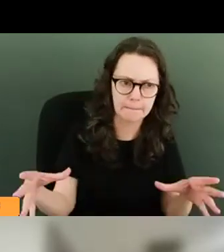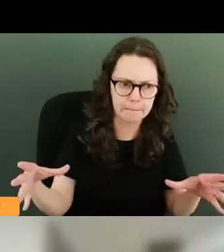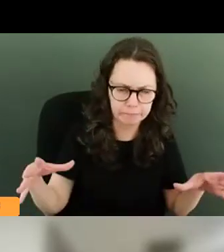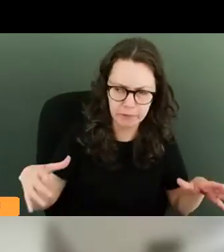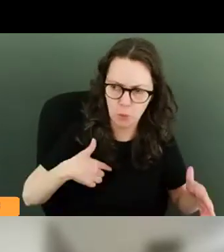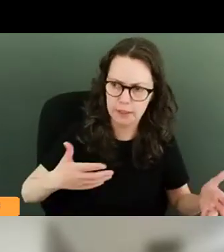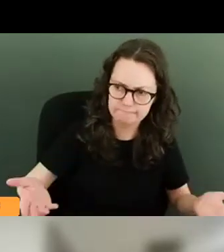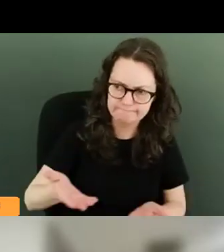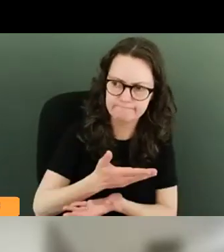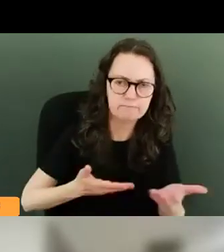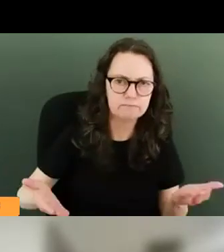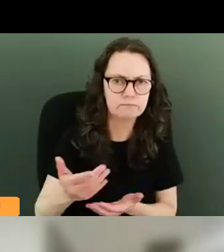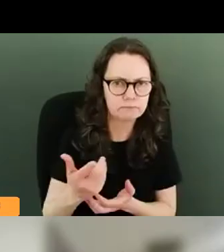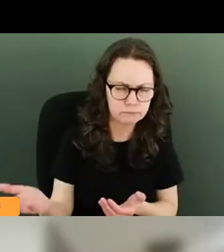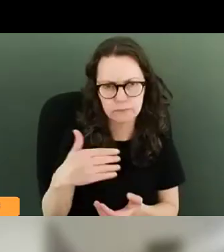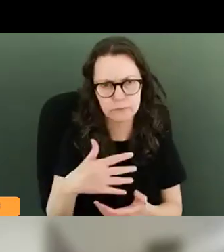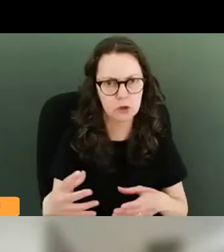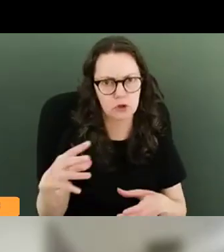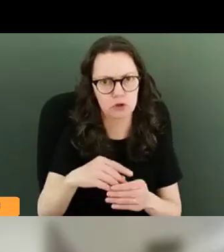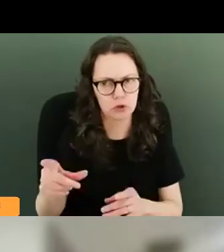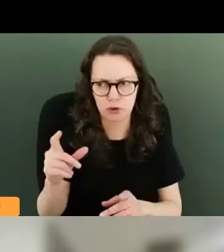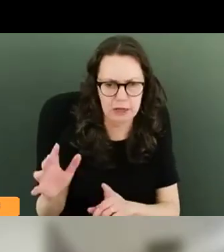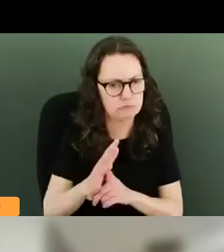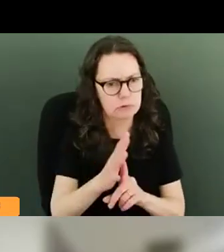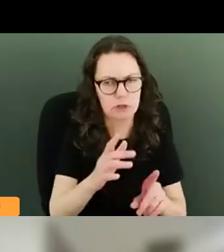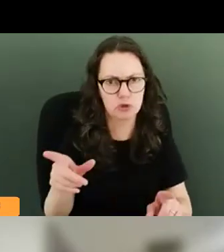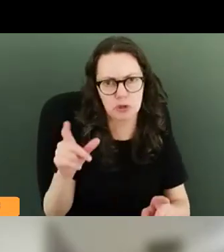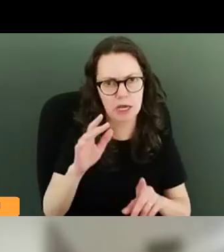for lived experience, but letting it truly drive the direction of the